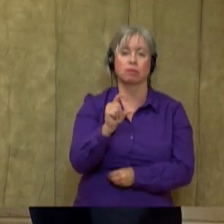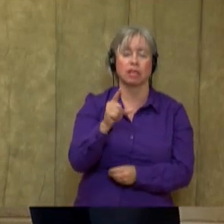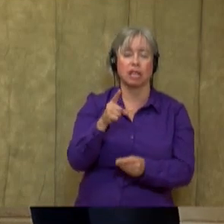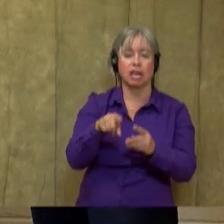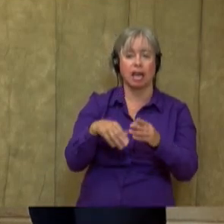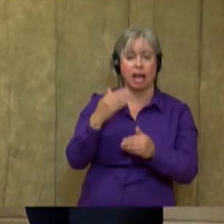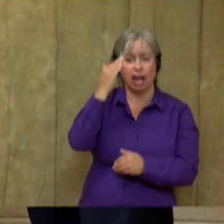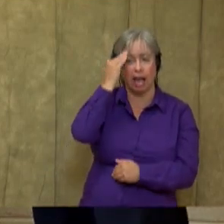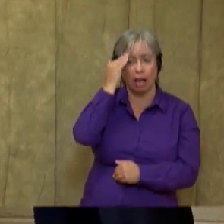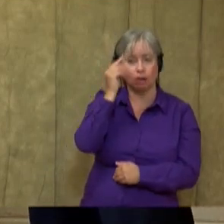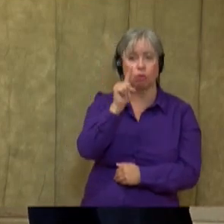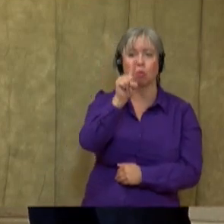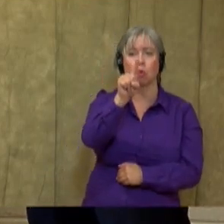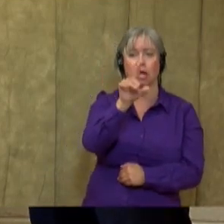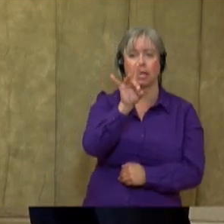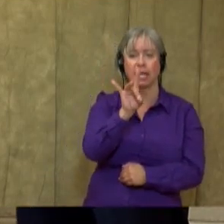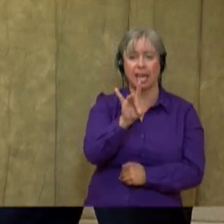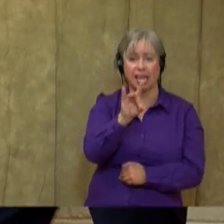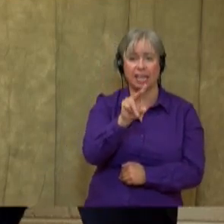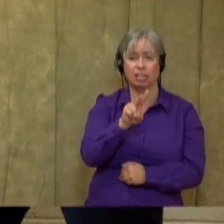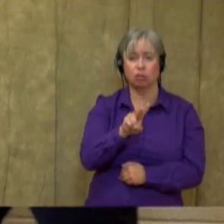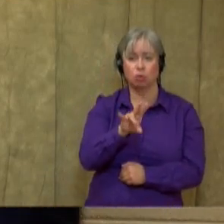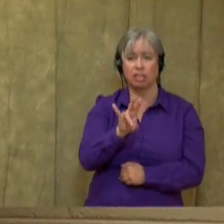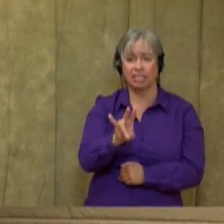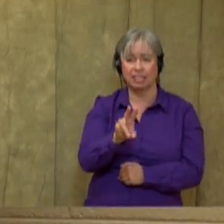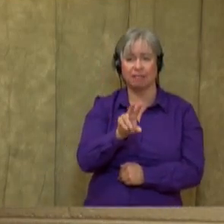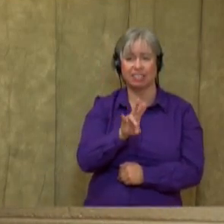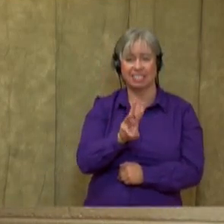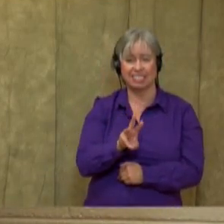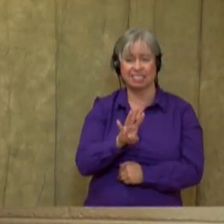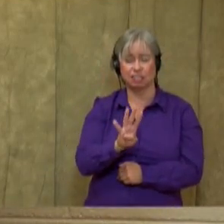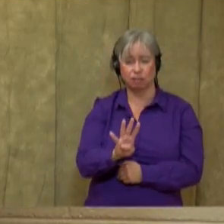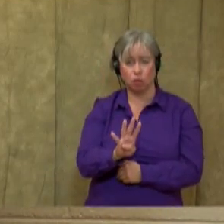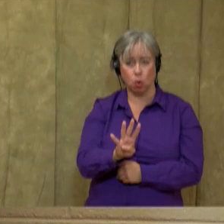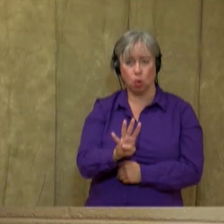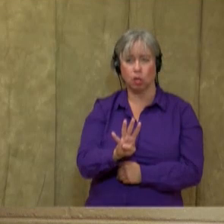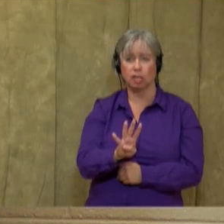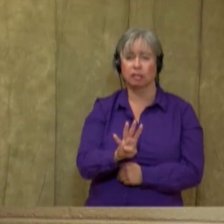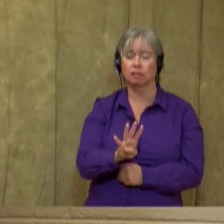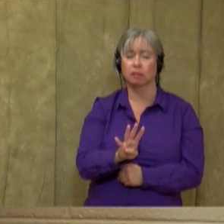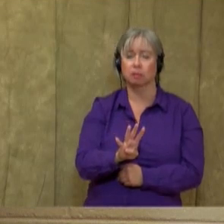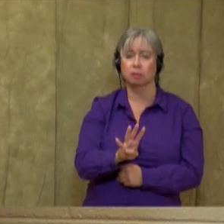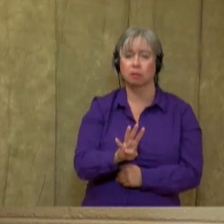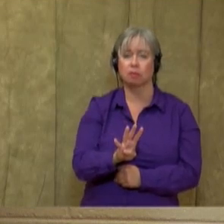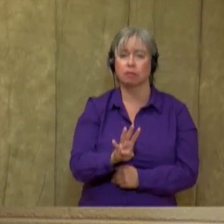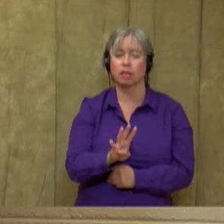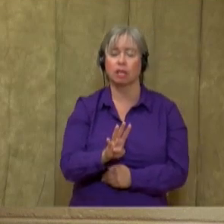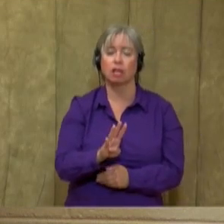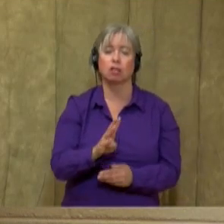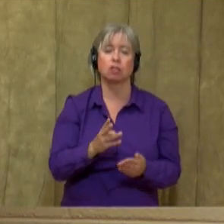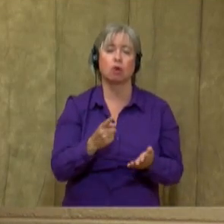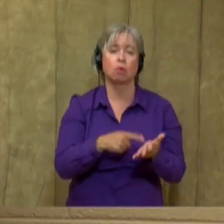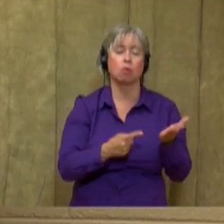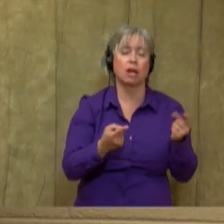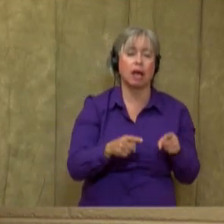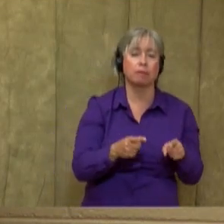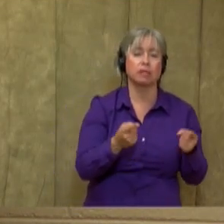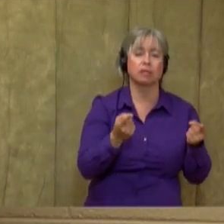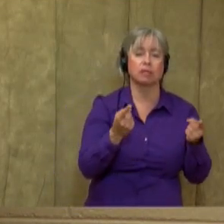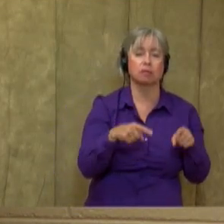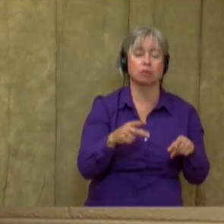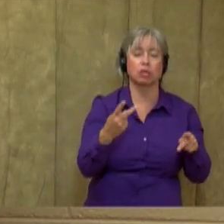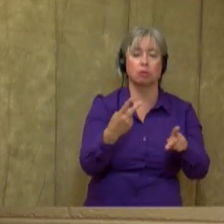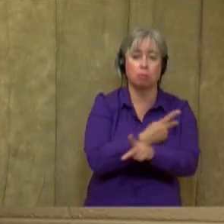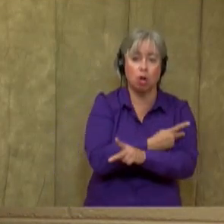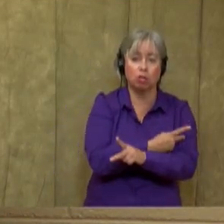and 64 if I just know the dimensions? Well, what happens when you multiply these numbers going across? So 1 times 1